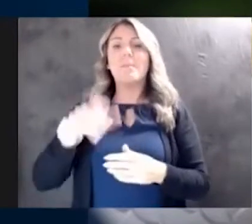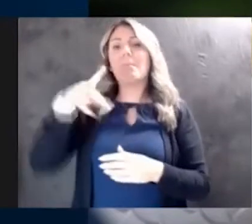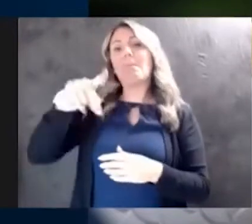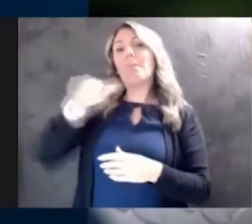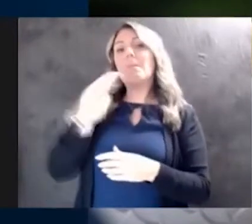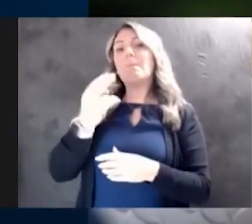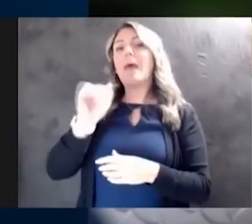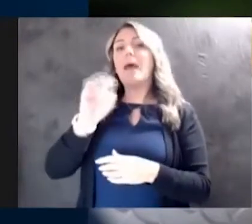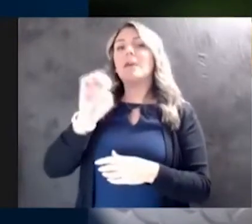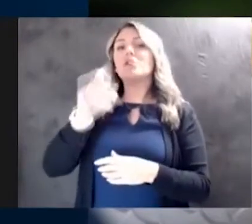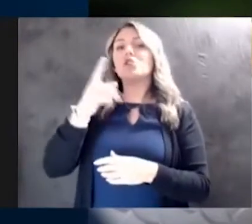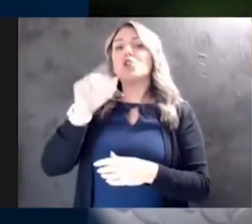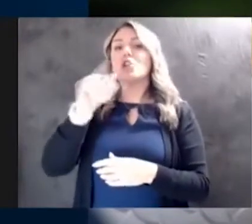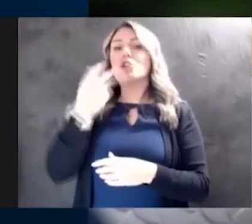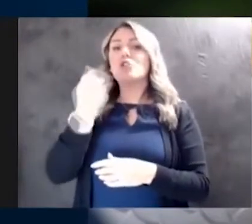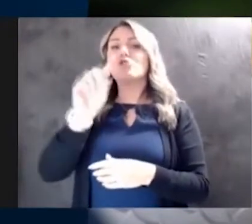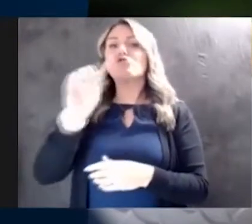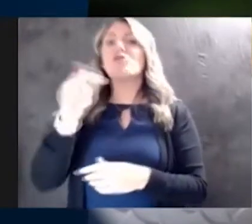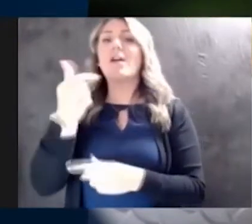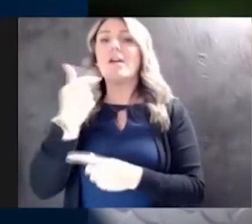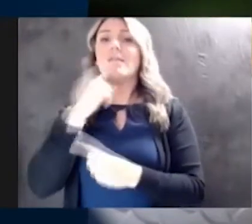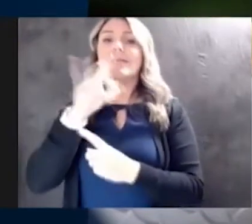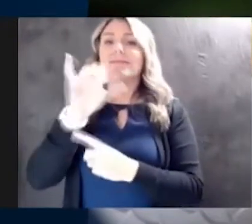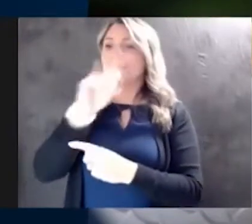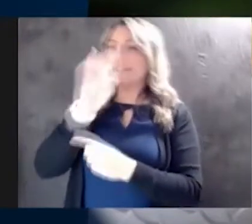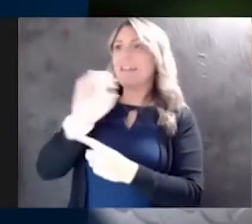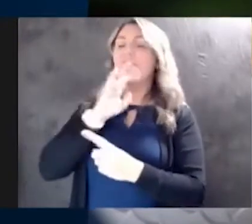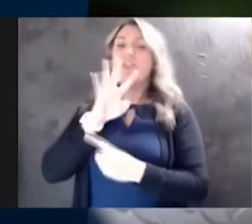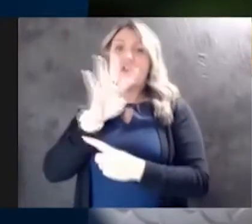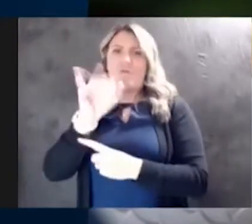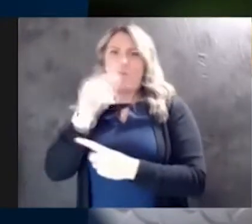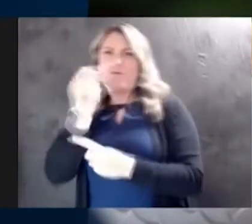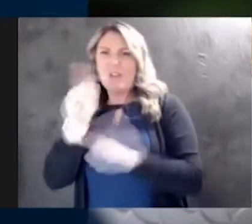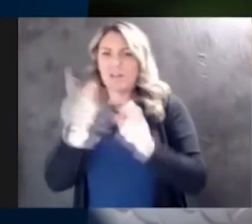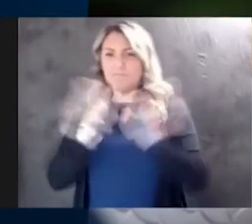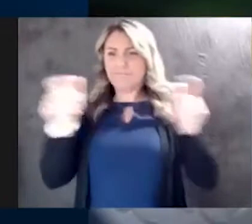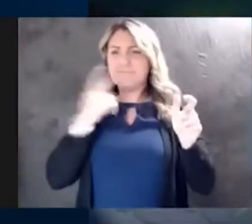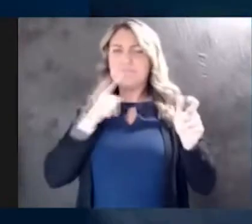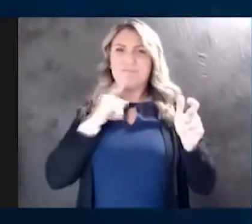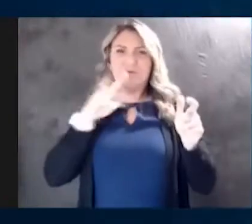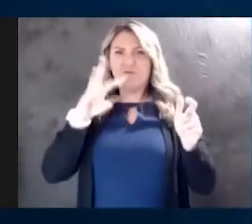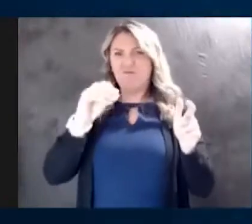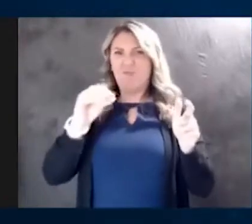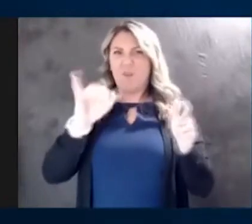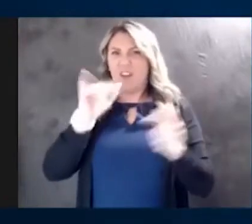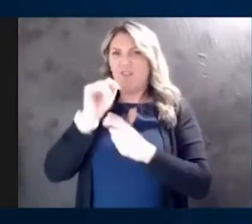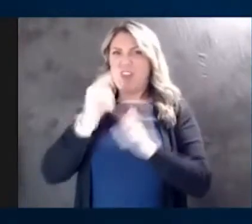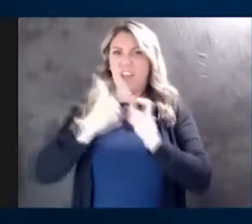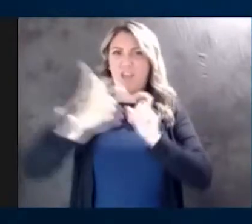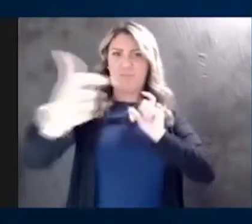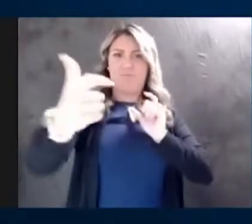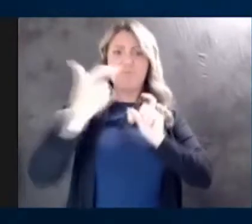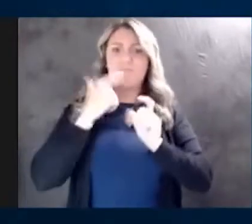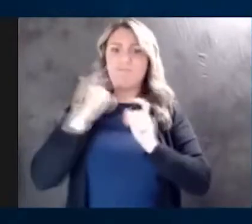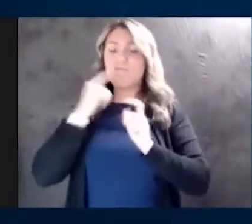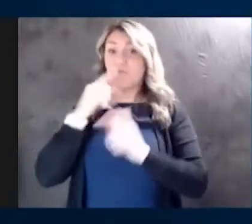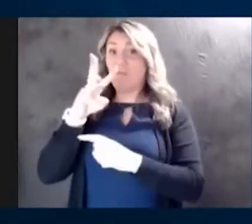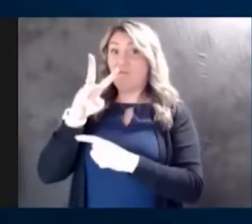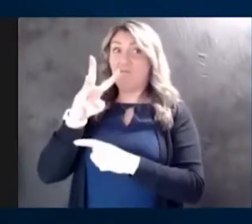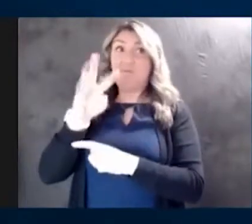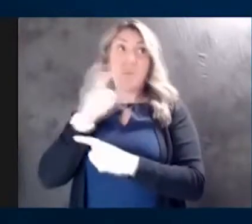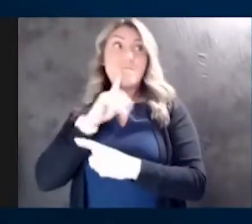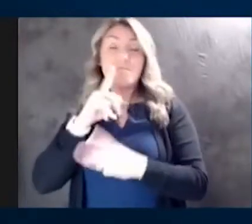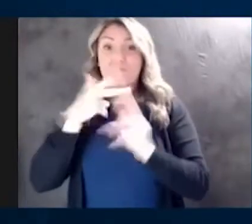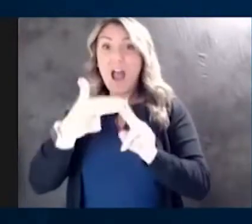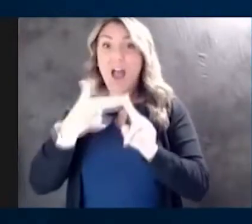boat. It is 40 feet long, 4 feet wide, and approximately 400 pounds of pure power that we get on the